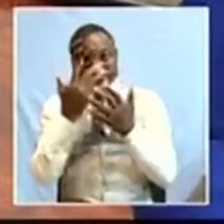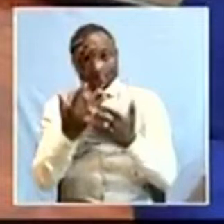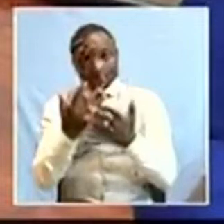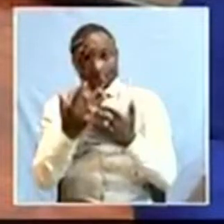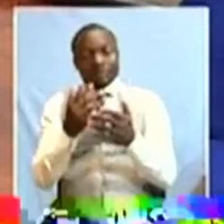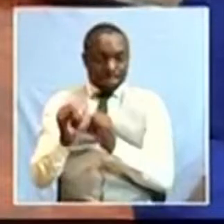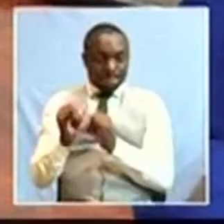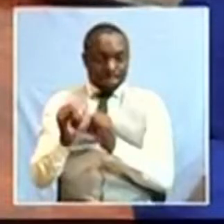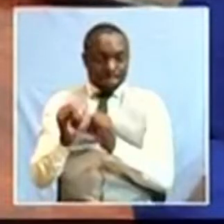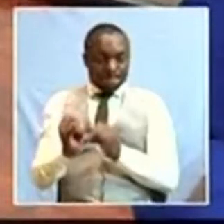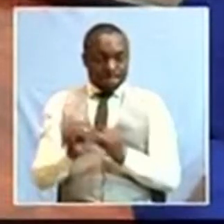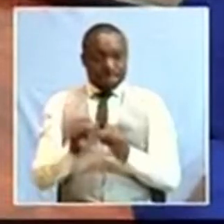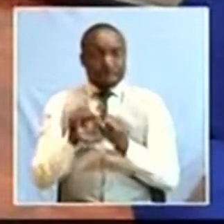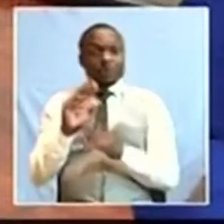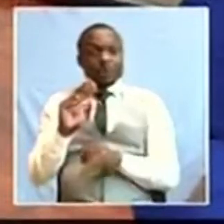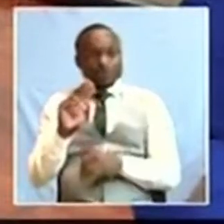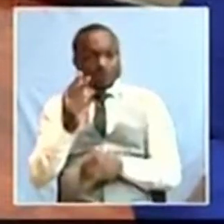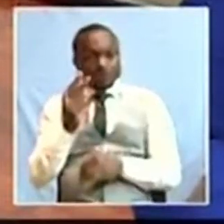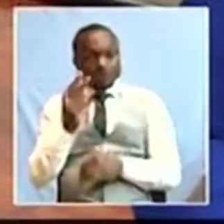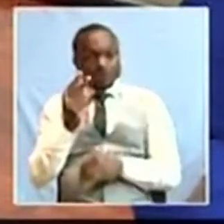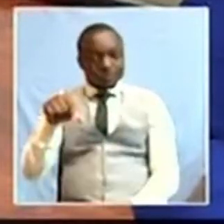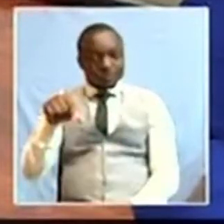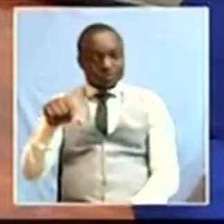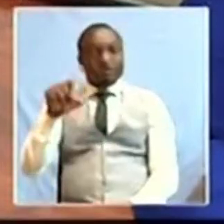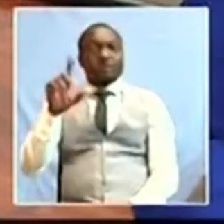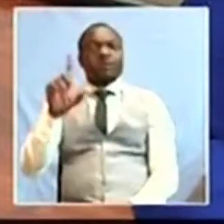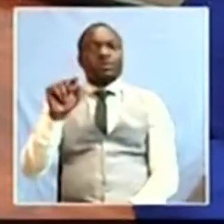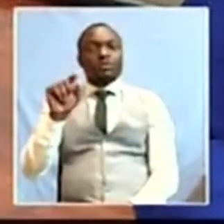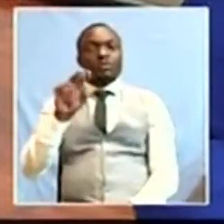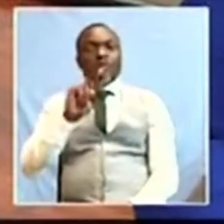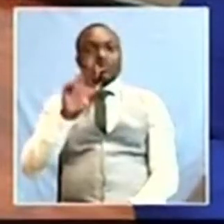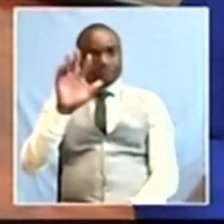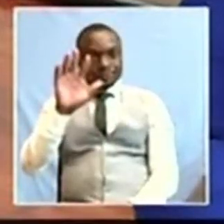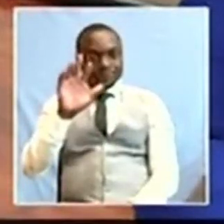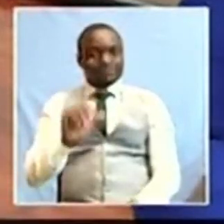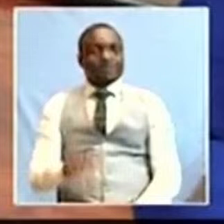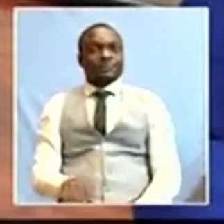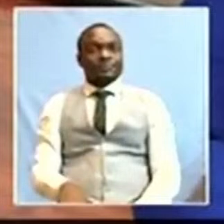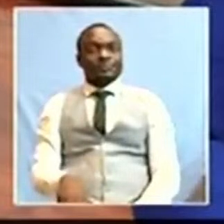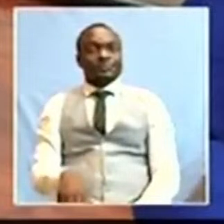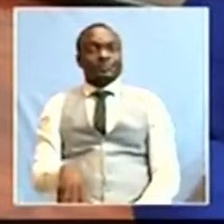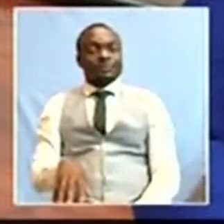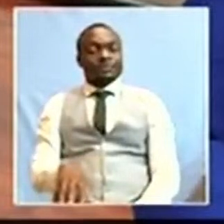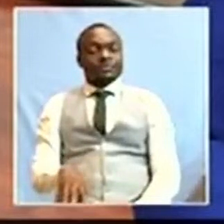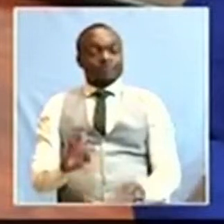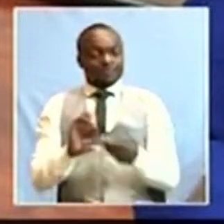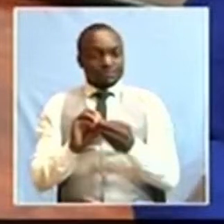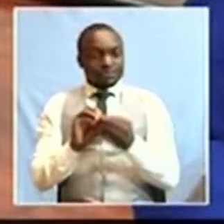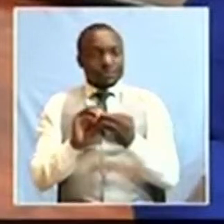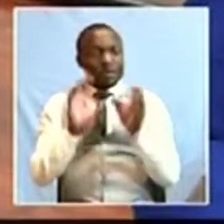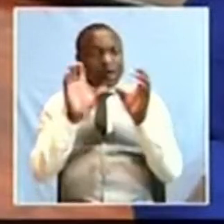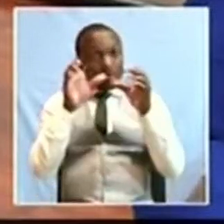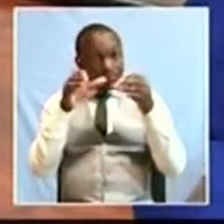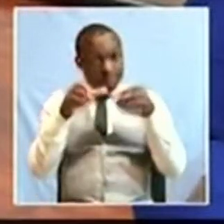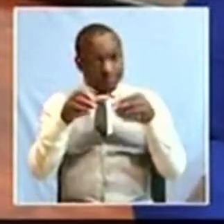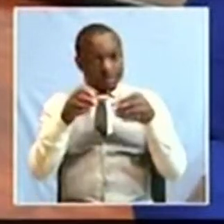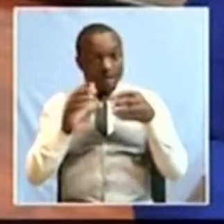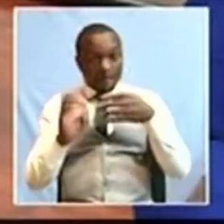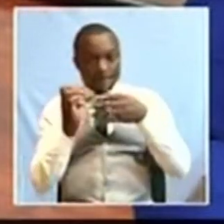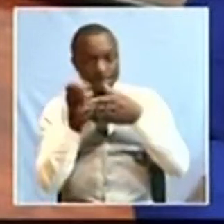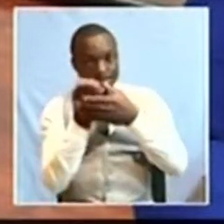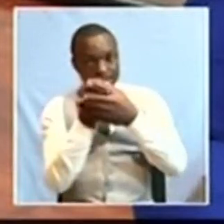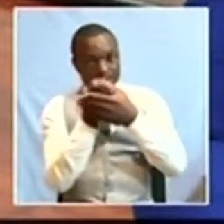be implemented in the second quarter of the year. Further, the council